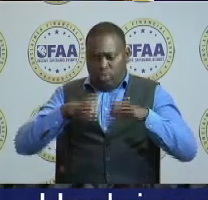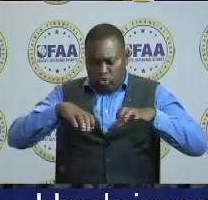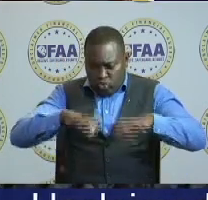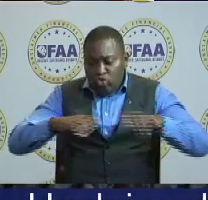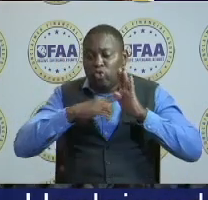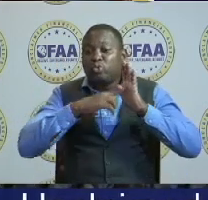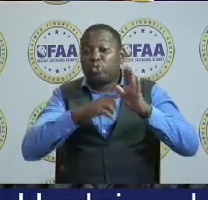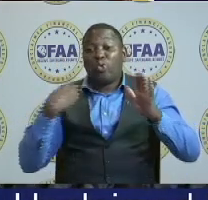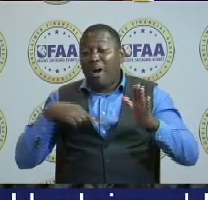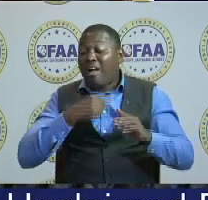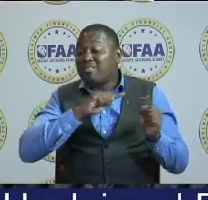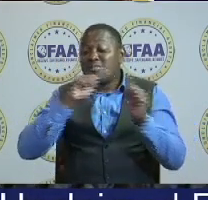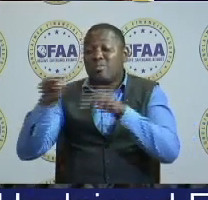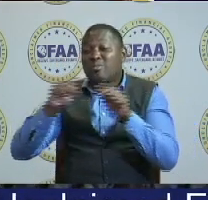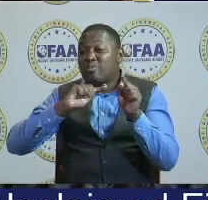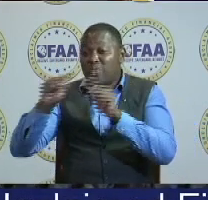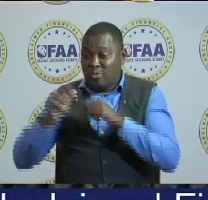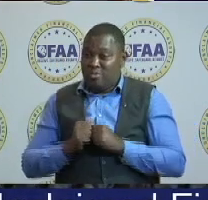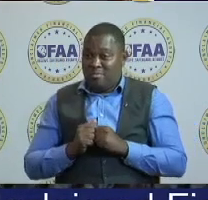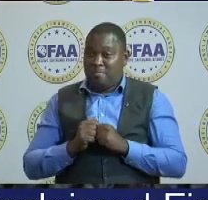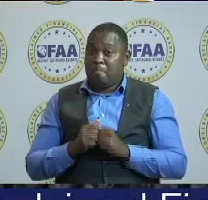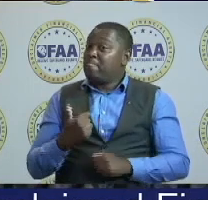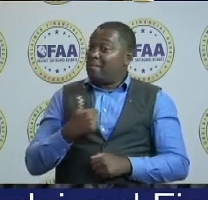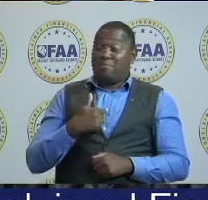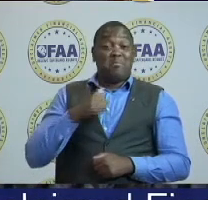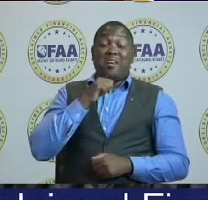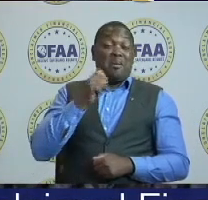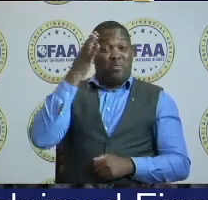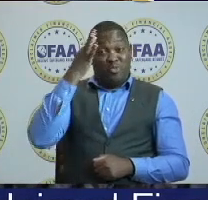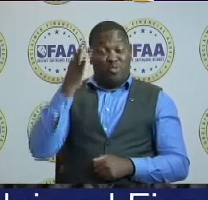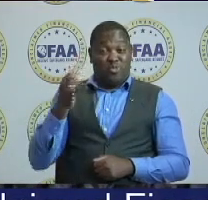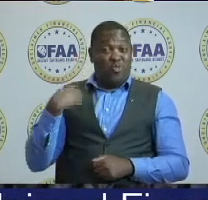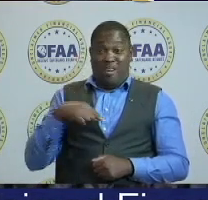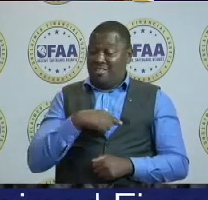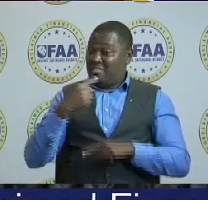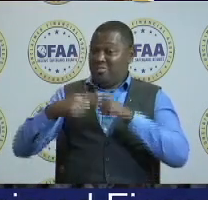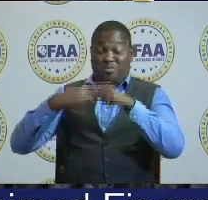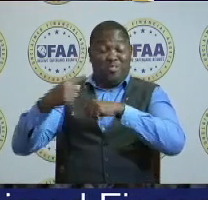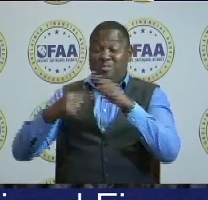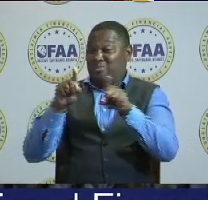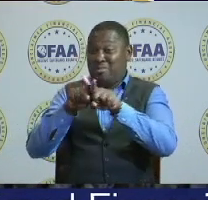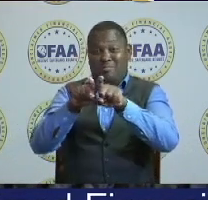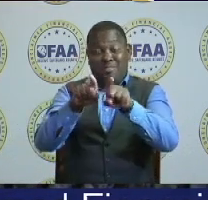attend. And I'm not sure whether we will continue doing that as often